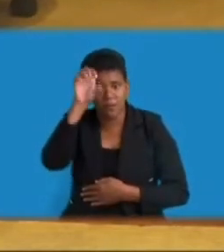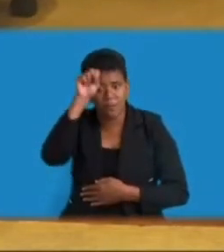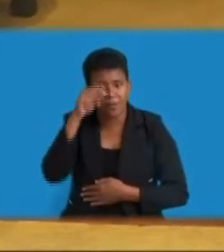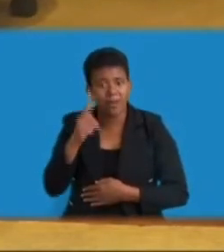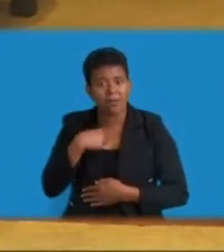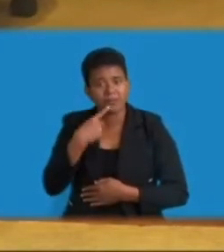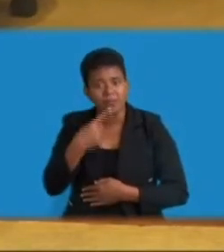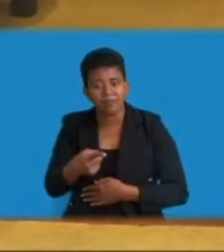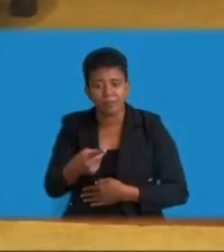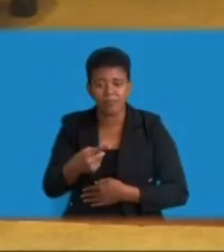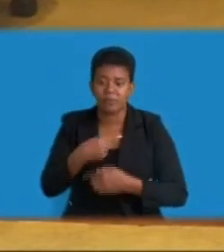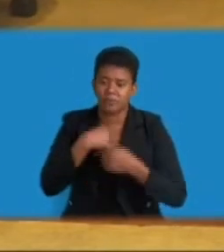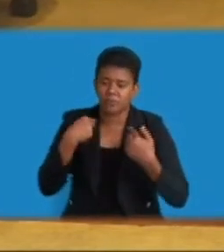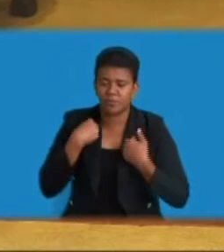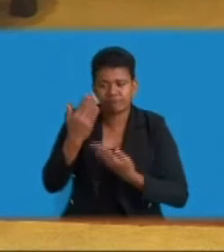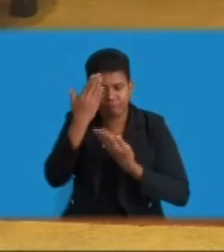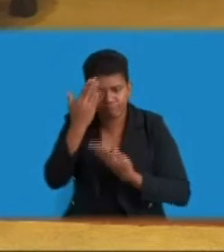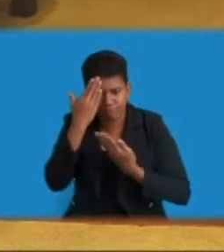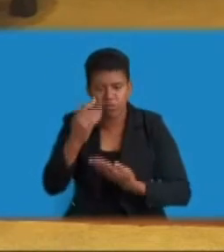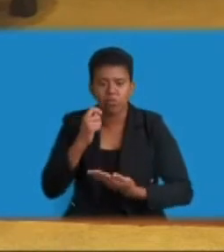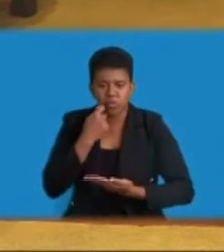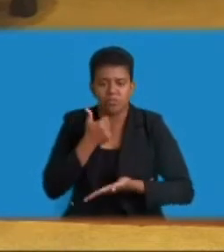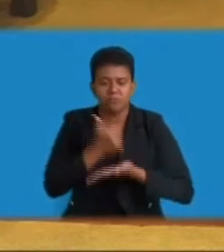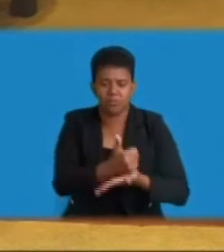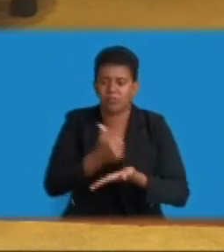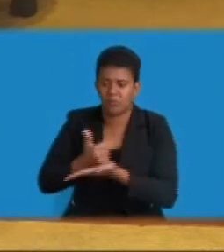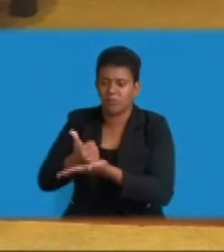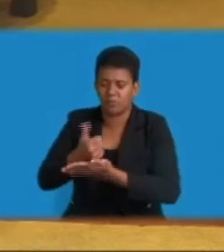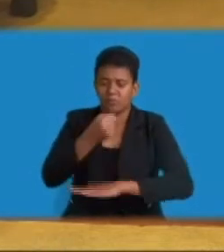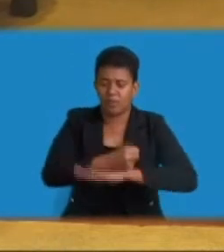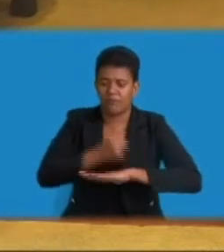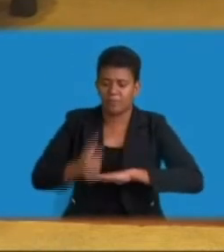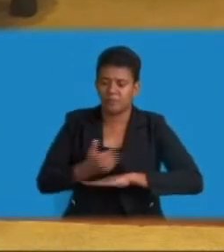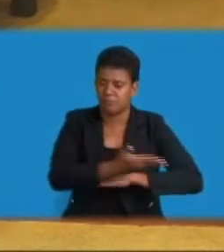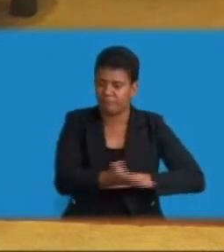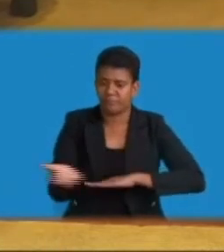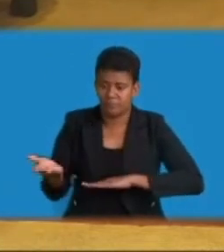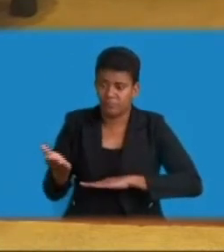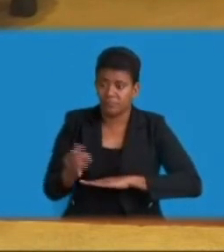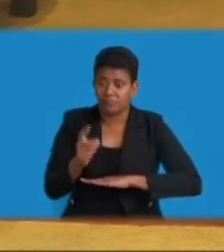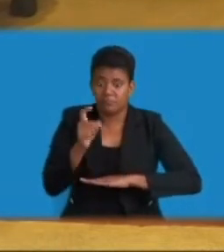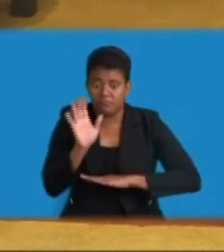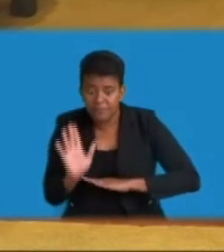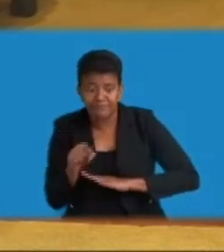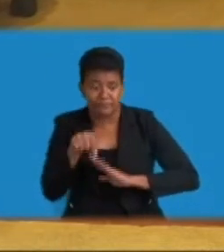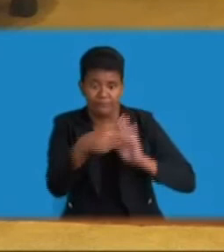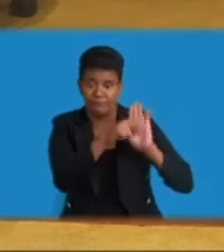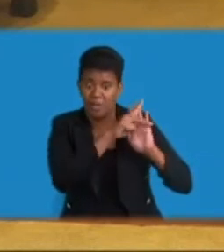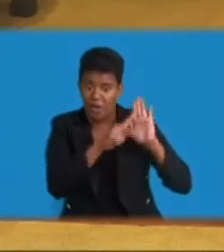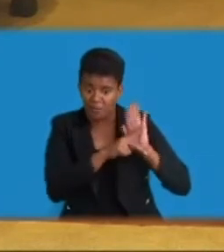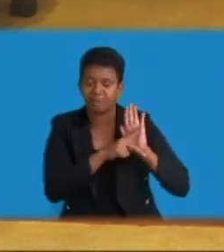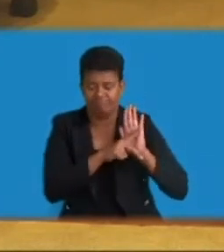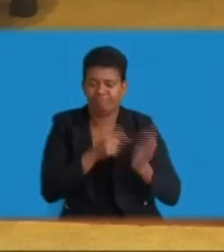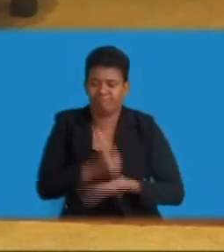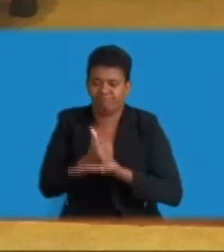will acknowledge, we will support the government wherever we feel the policies are good, and that is what we have done. But we